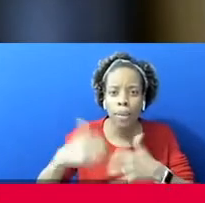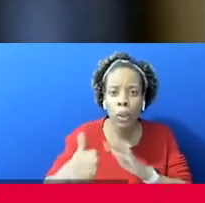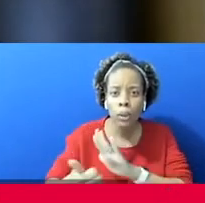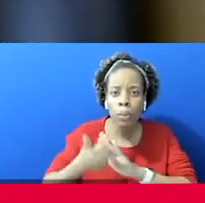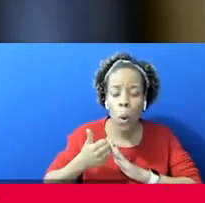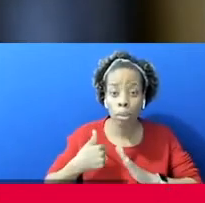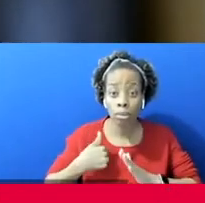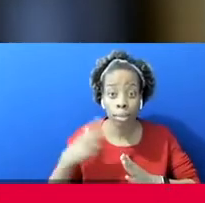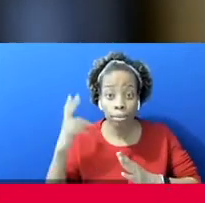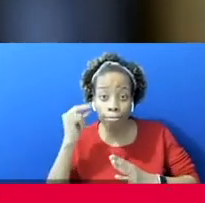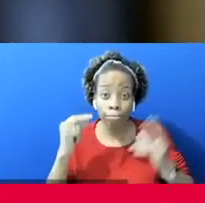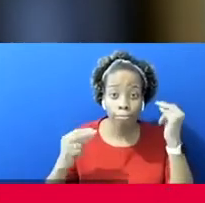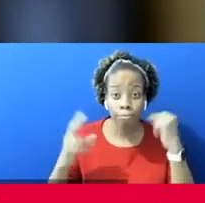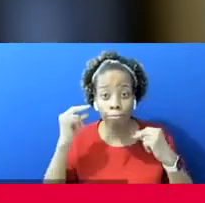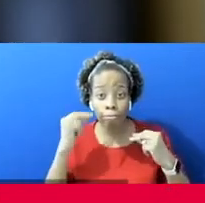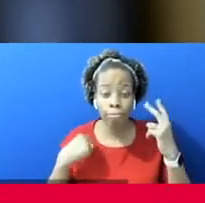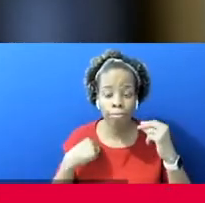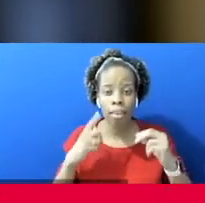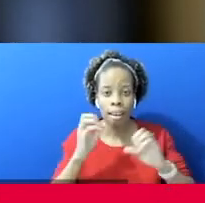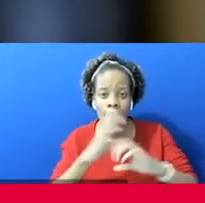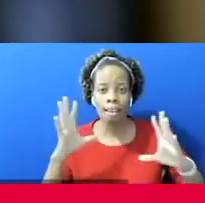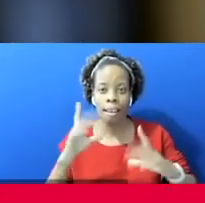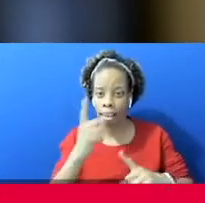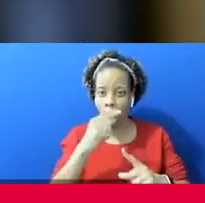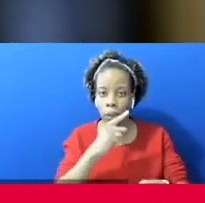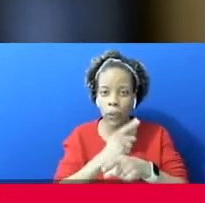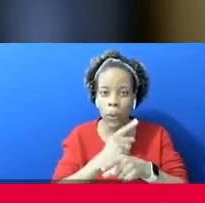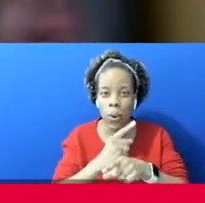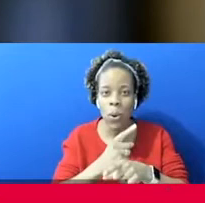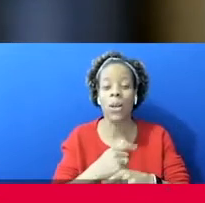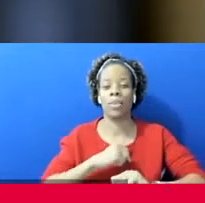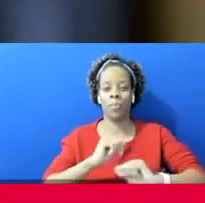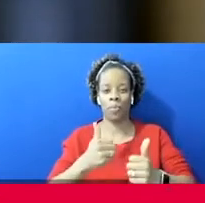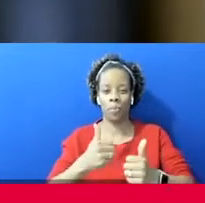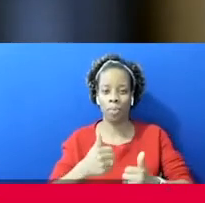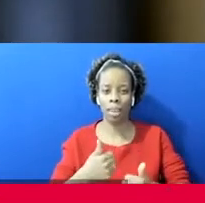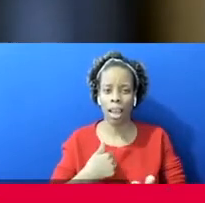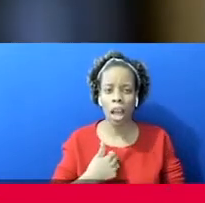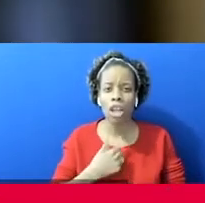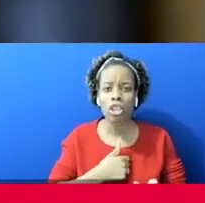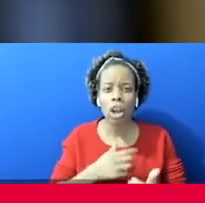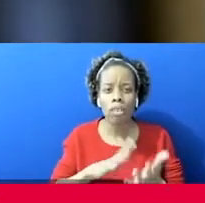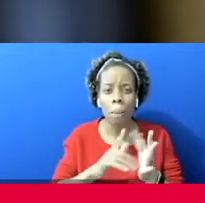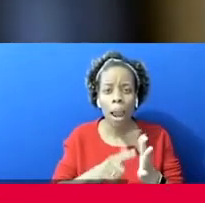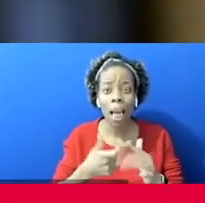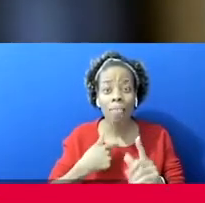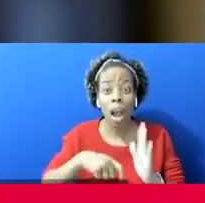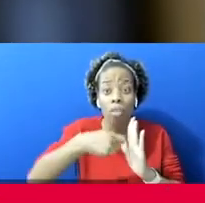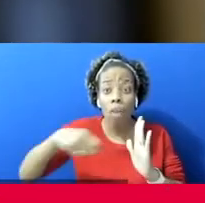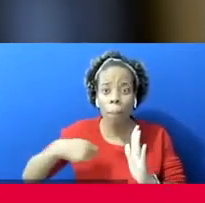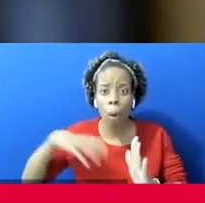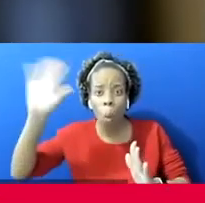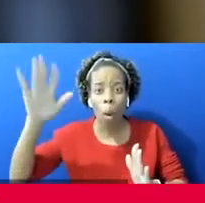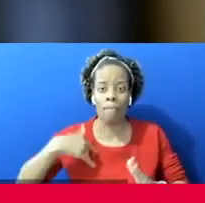get some of it, but I'm going to mute it so that I can actually talk. So just Malak, if I ramble a bit too much, just wave at me.